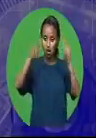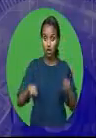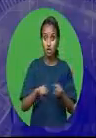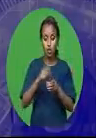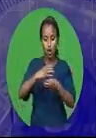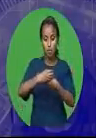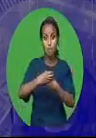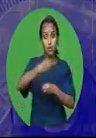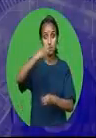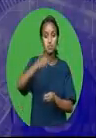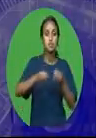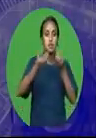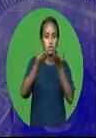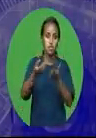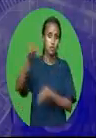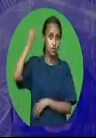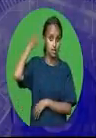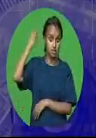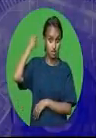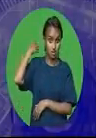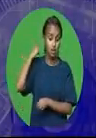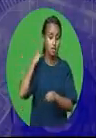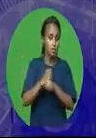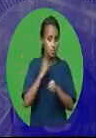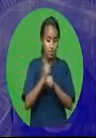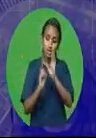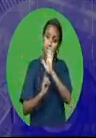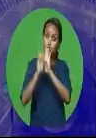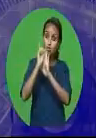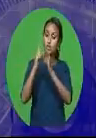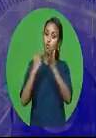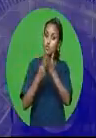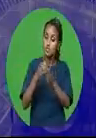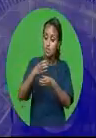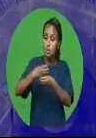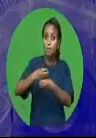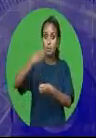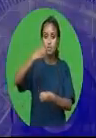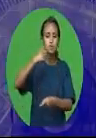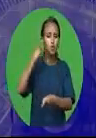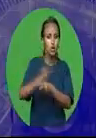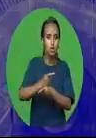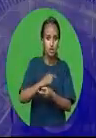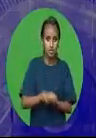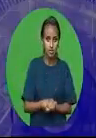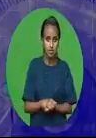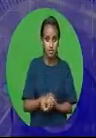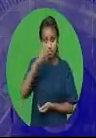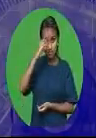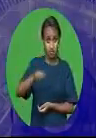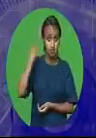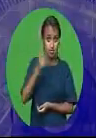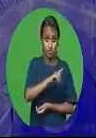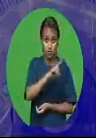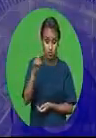prism are given on the screen. Make the development of this prism correctly. Don't forget